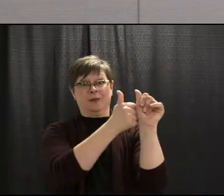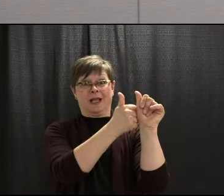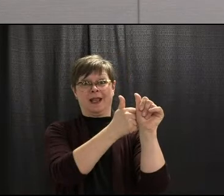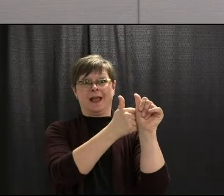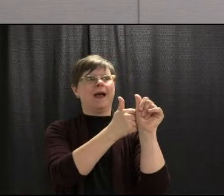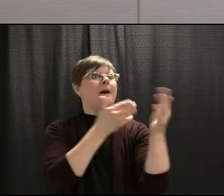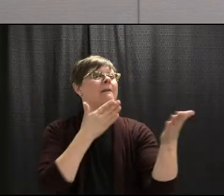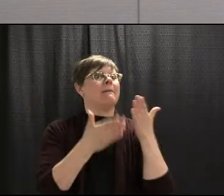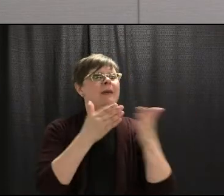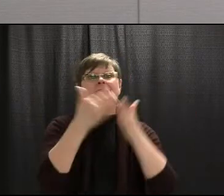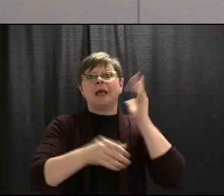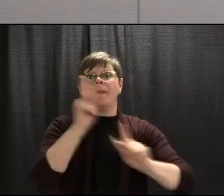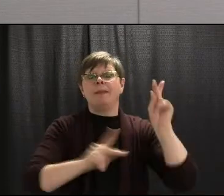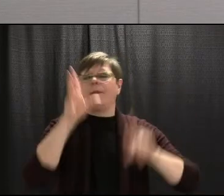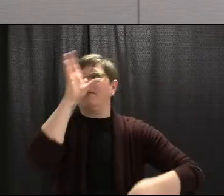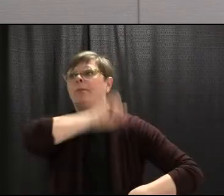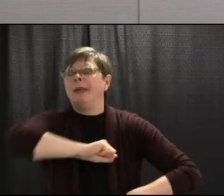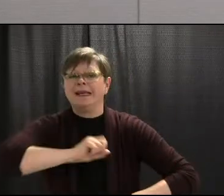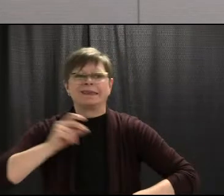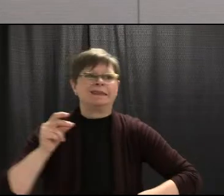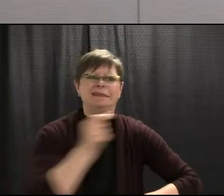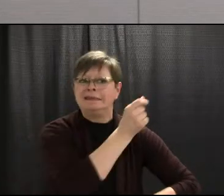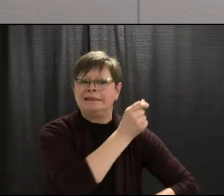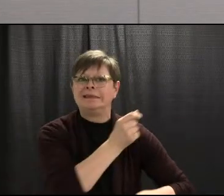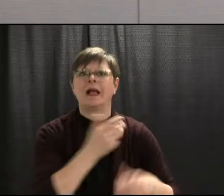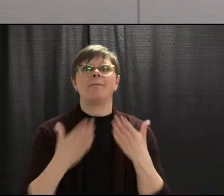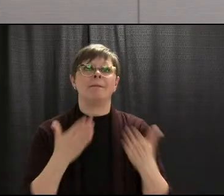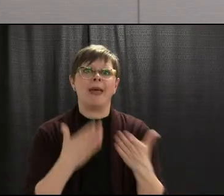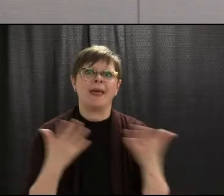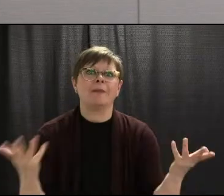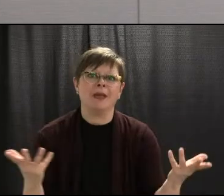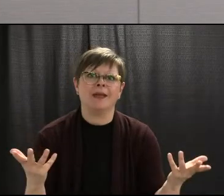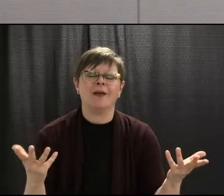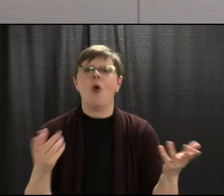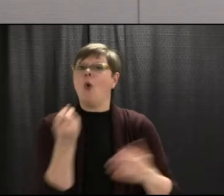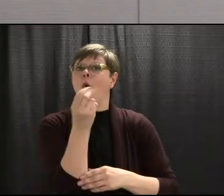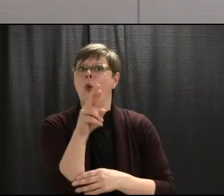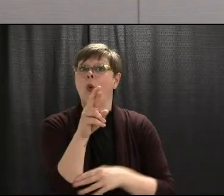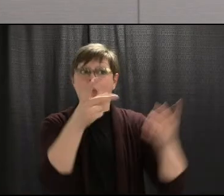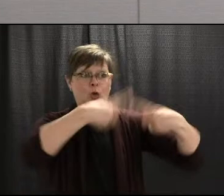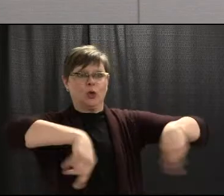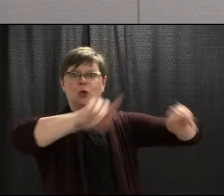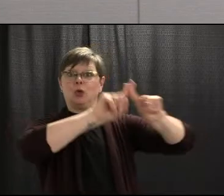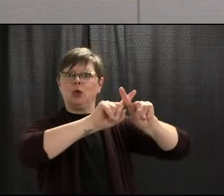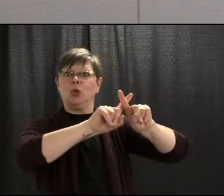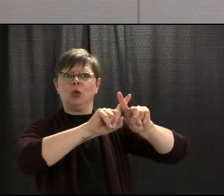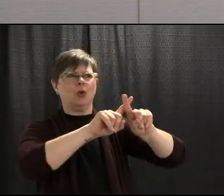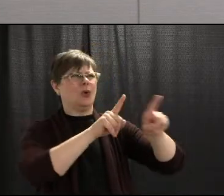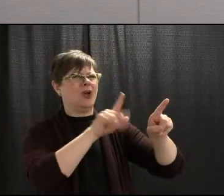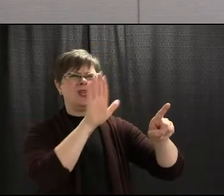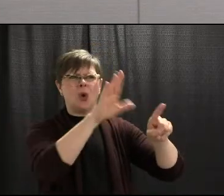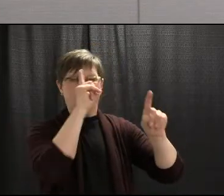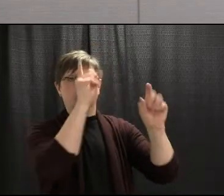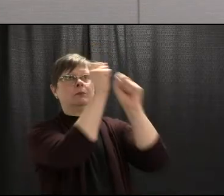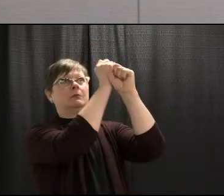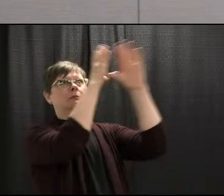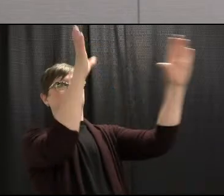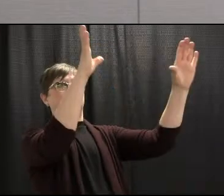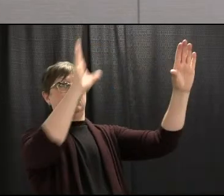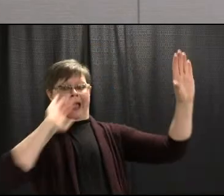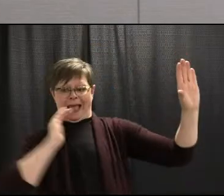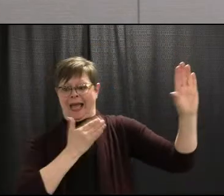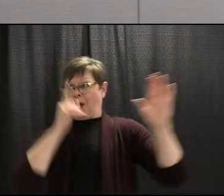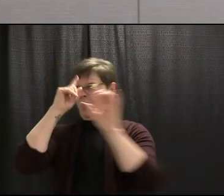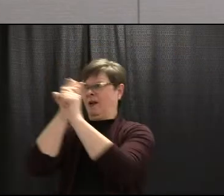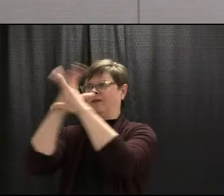always stick, and they may not always fit into how you as an individual see the overall vision of the